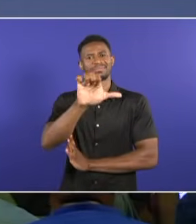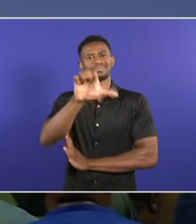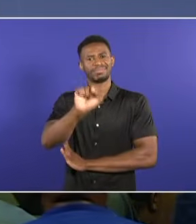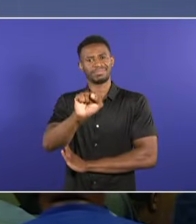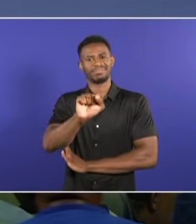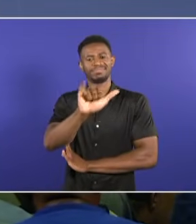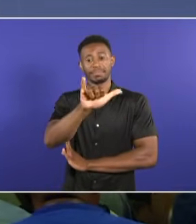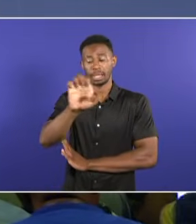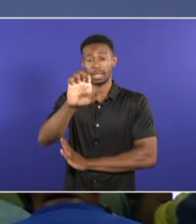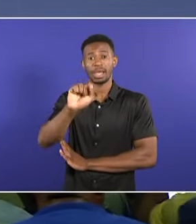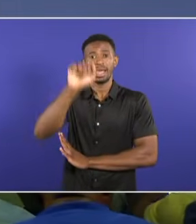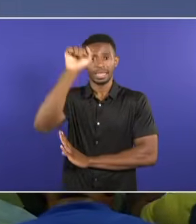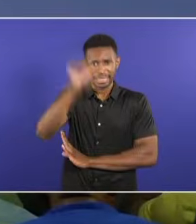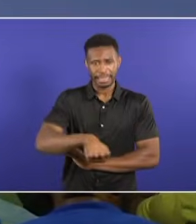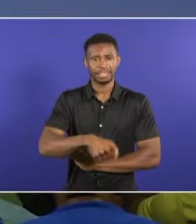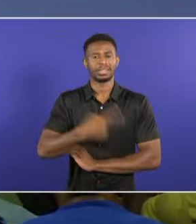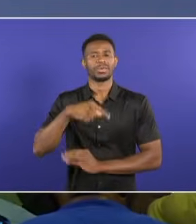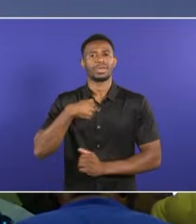we can.